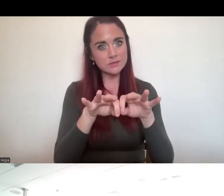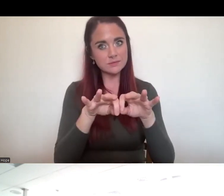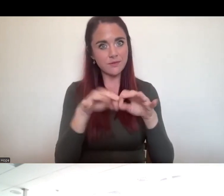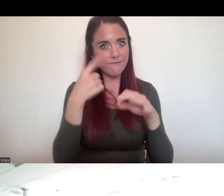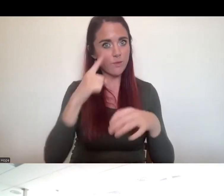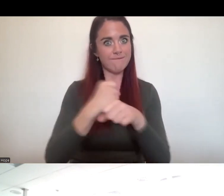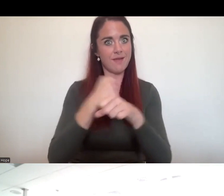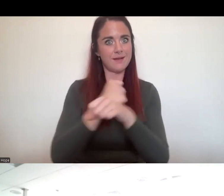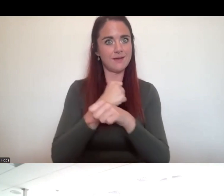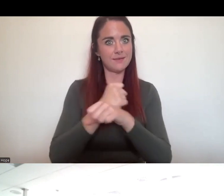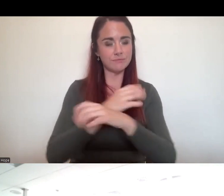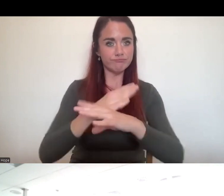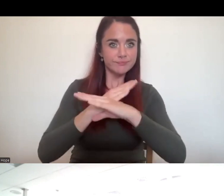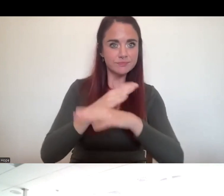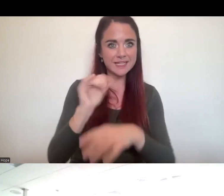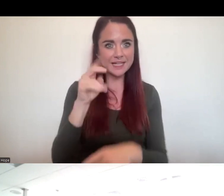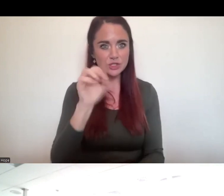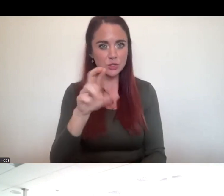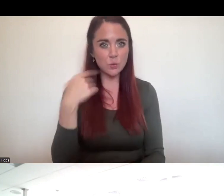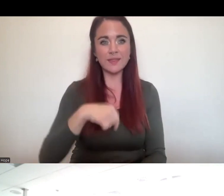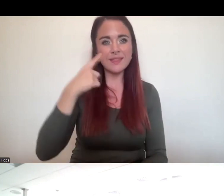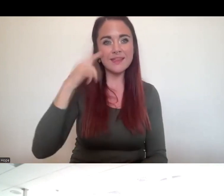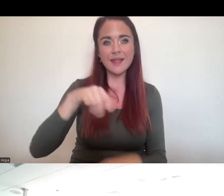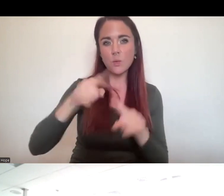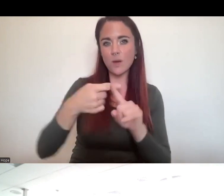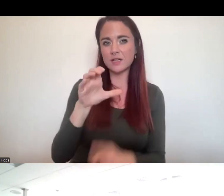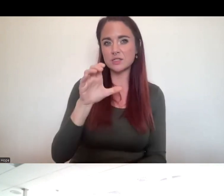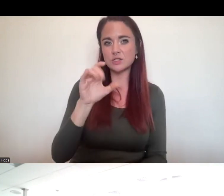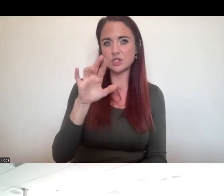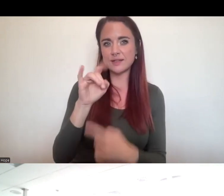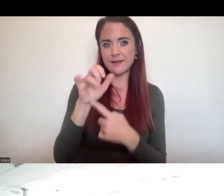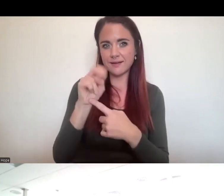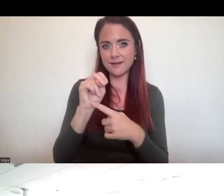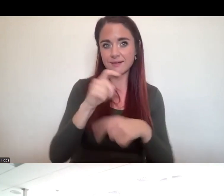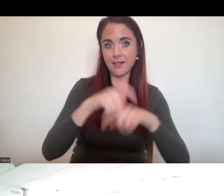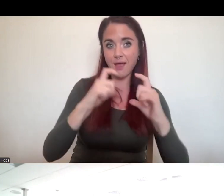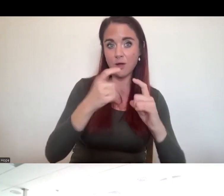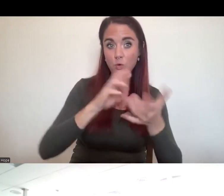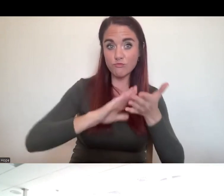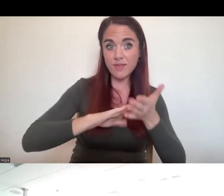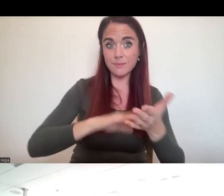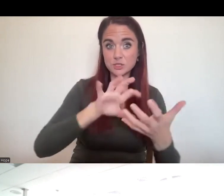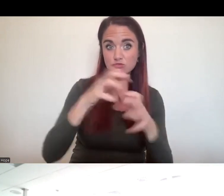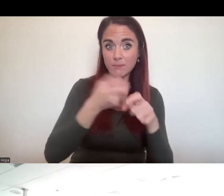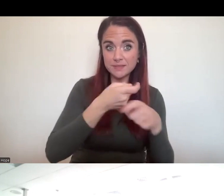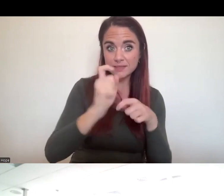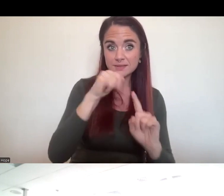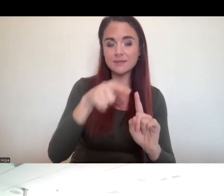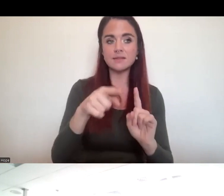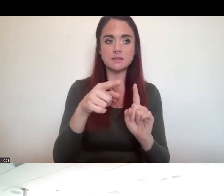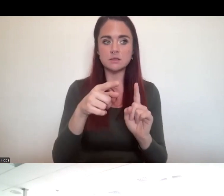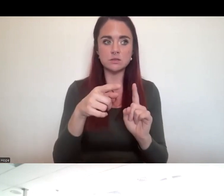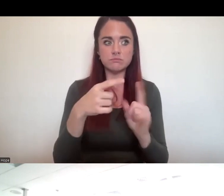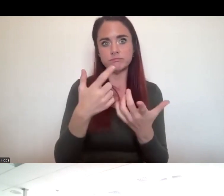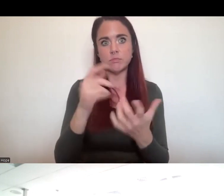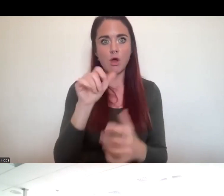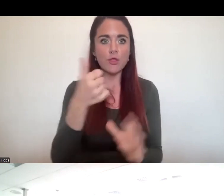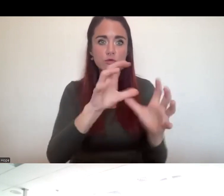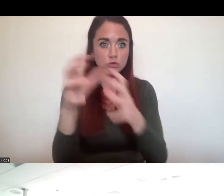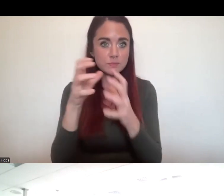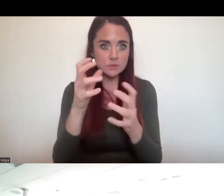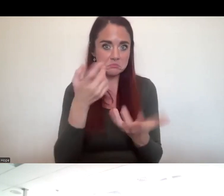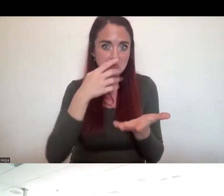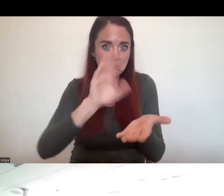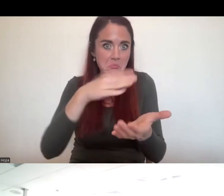cancer. So, and we think when the circadian clock is disrupted, circadian rhythms are disrupted, it has been shown by other groups that